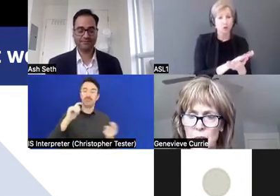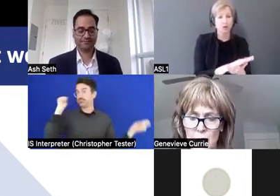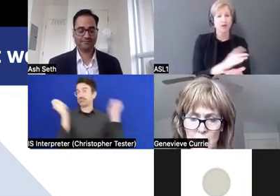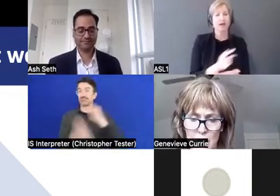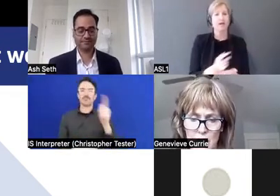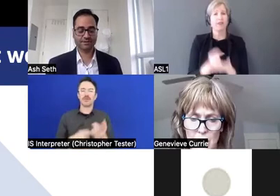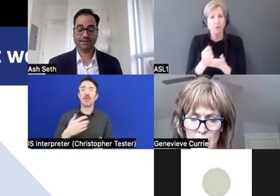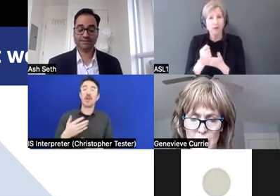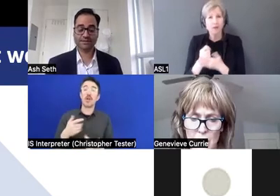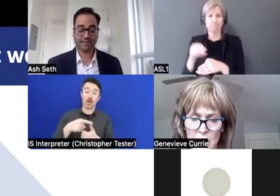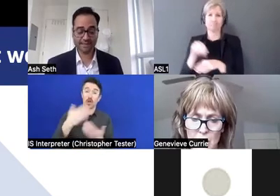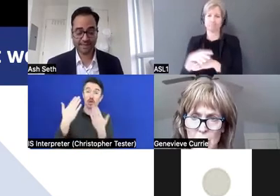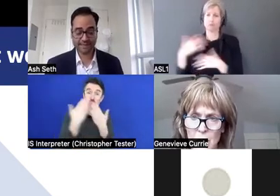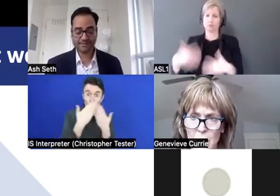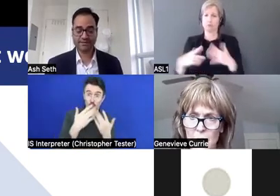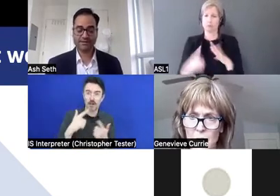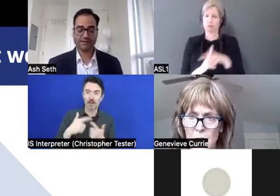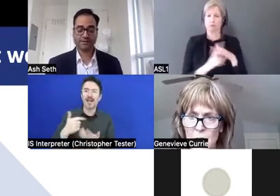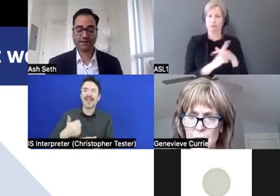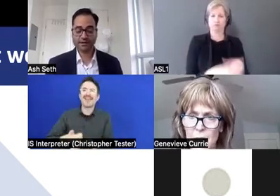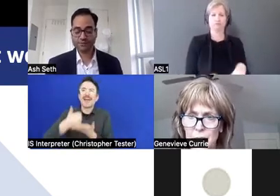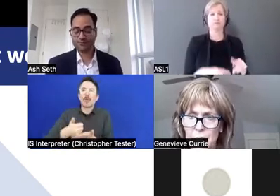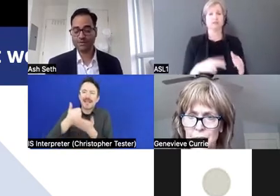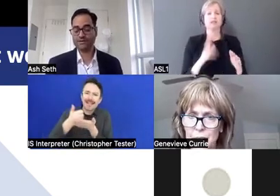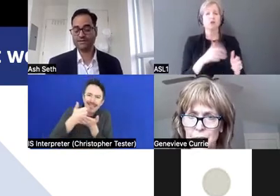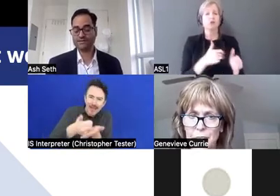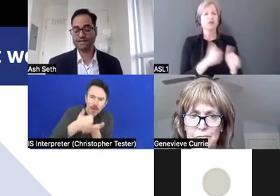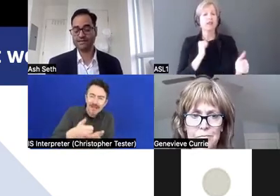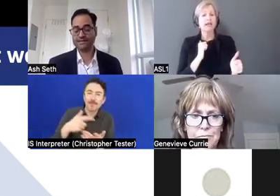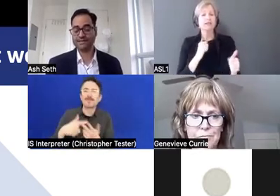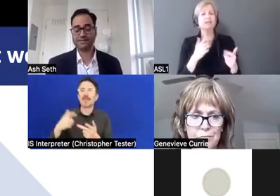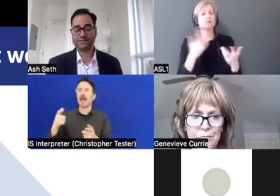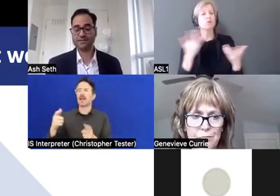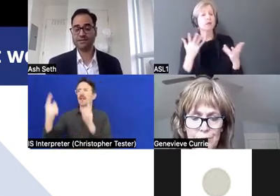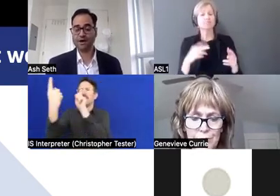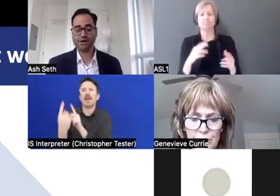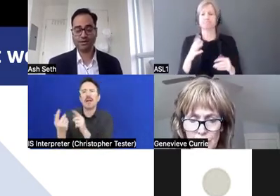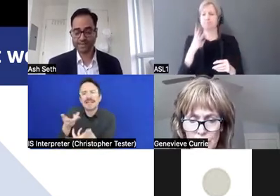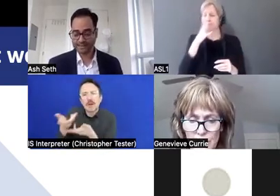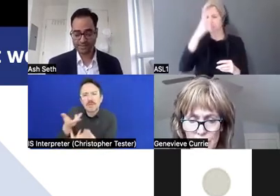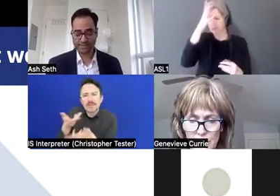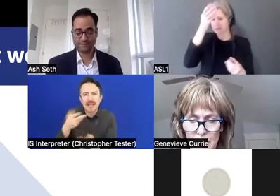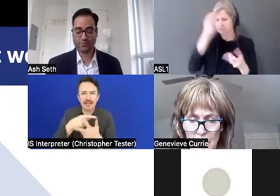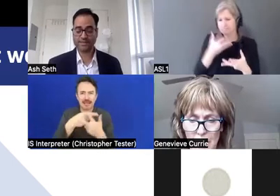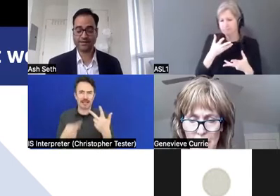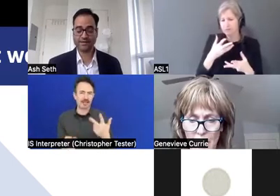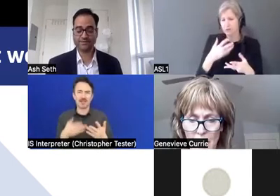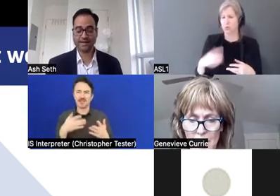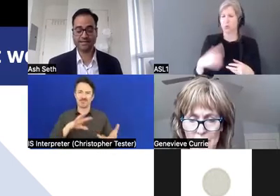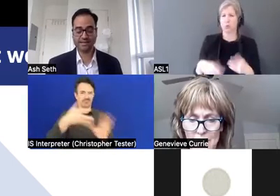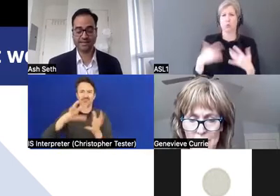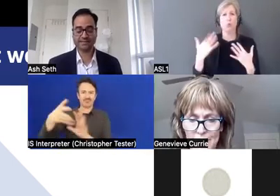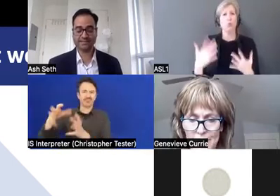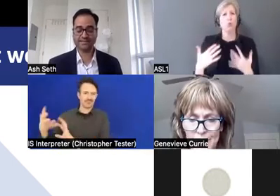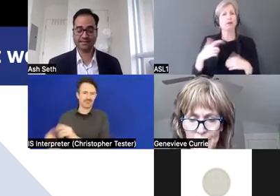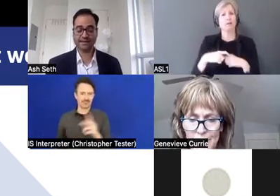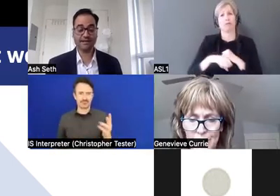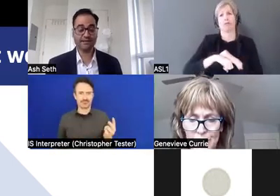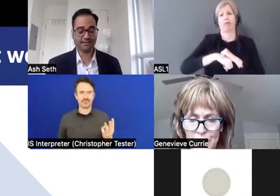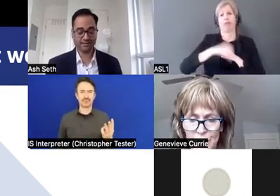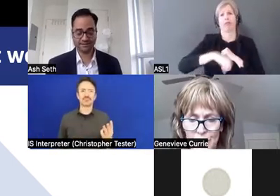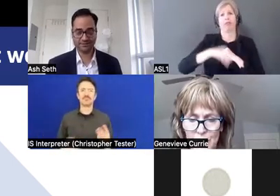counseling. Concerning delays, we heard from parents that they experienced longer than expected wait times and delays in